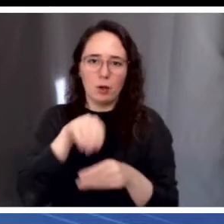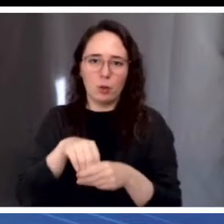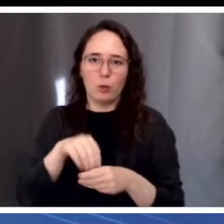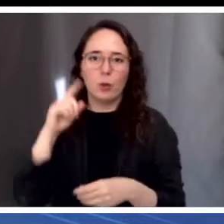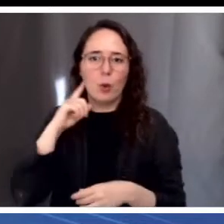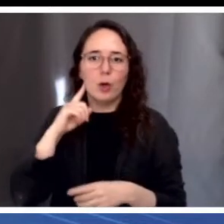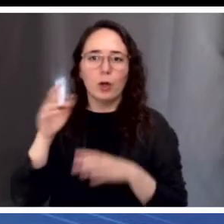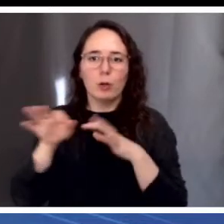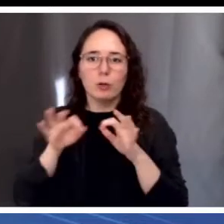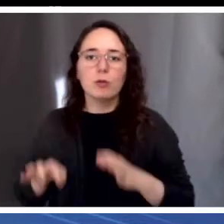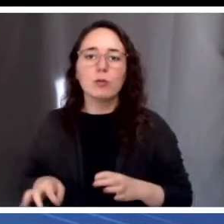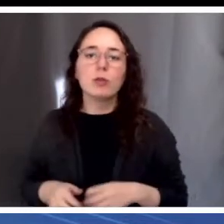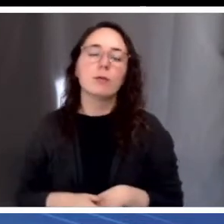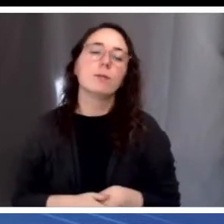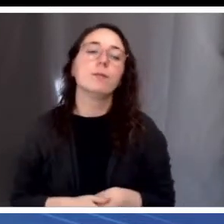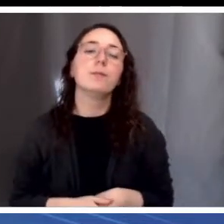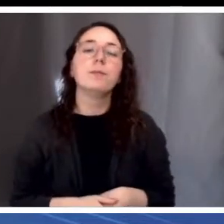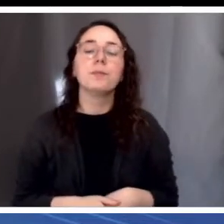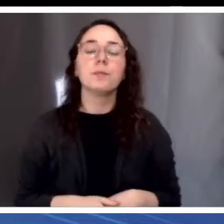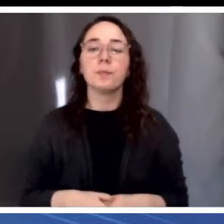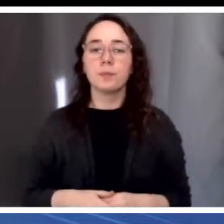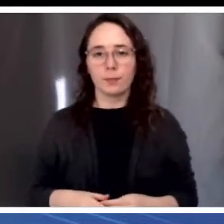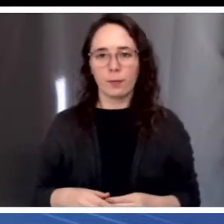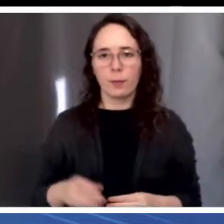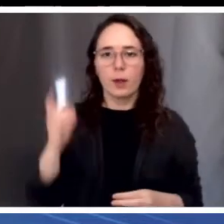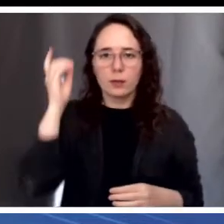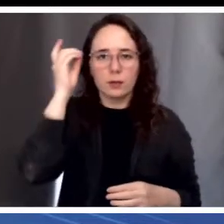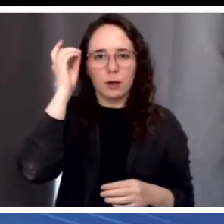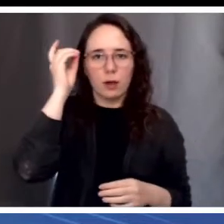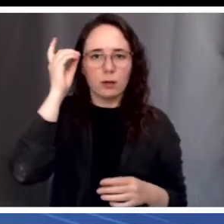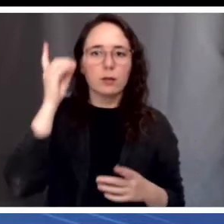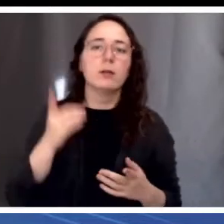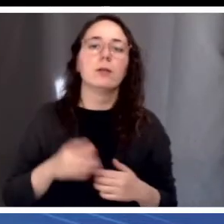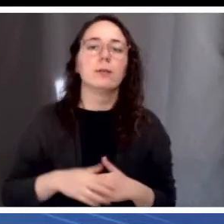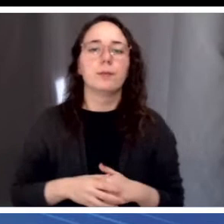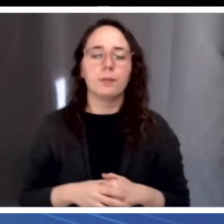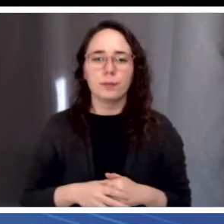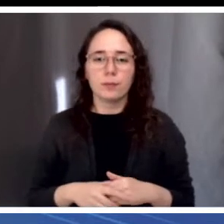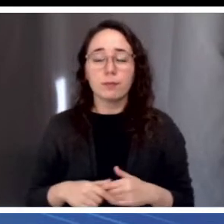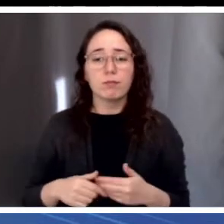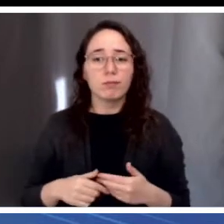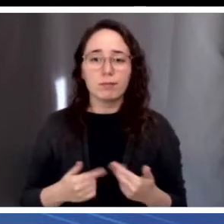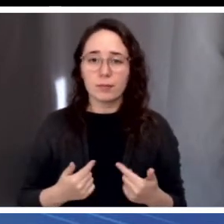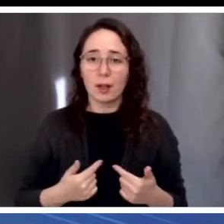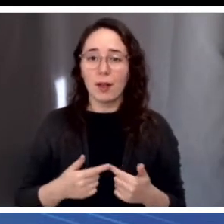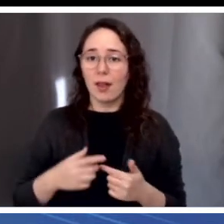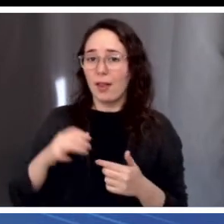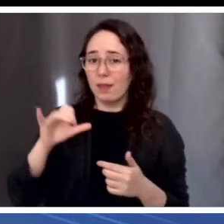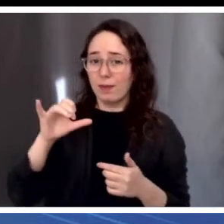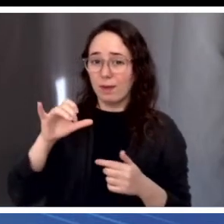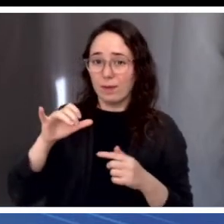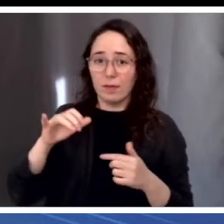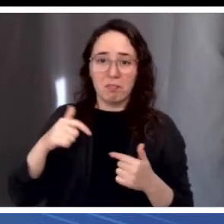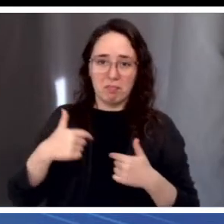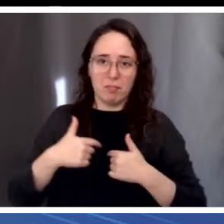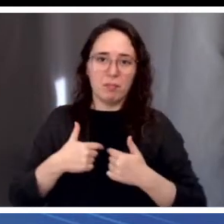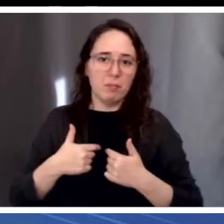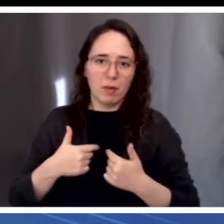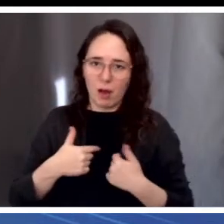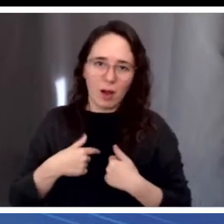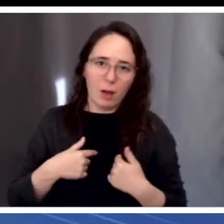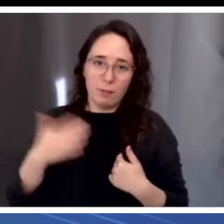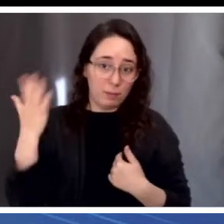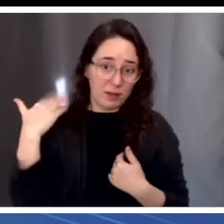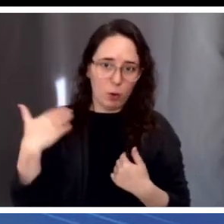to me is like, I'm fairly new to really understanding audio description. It's really within the last several years for me that I've really